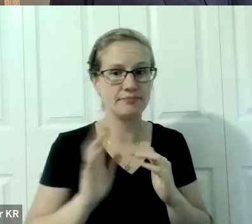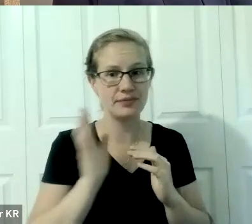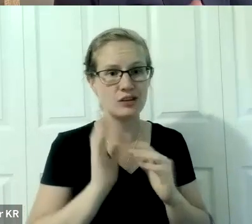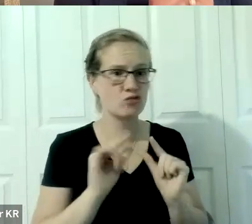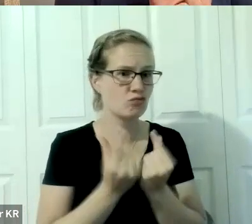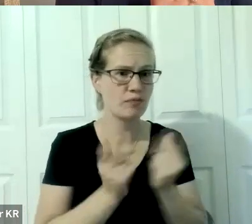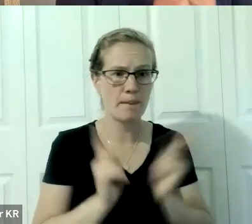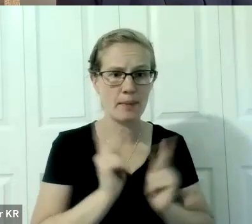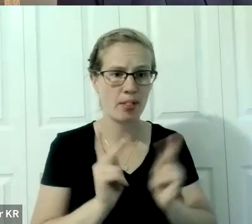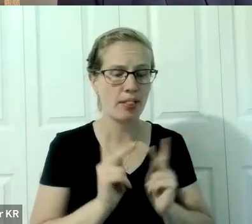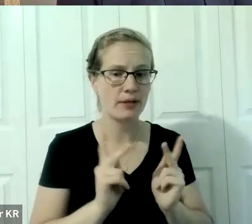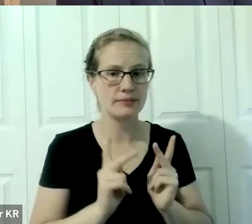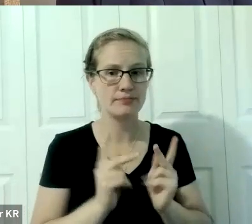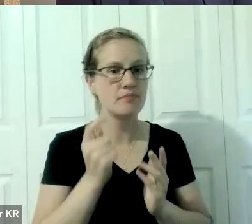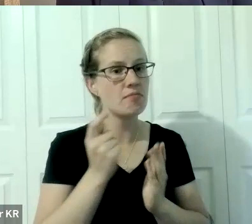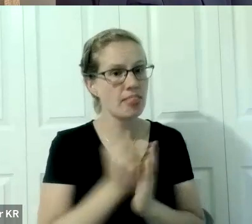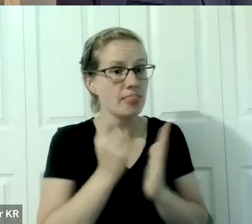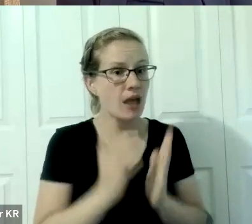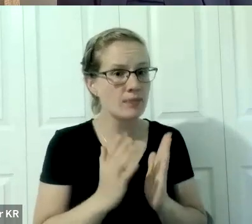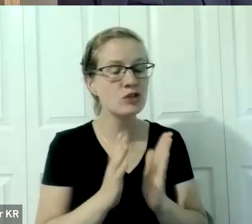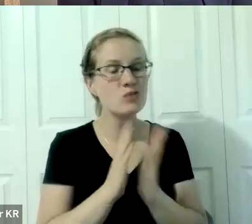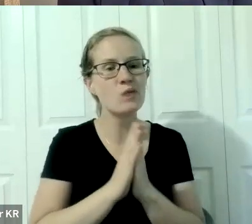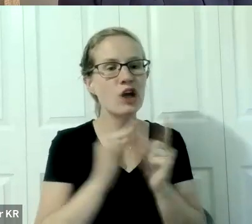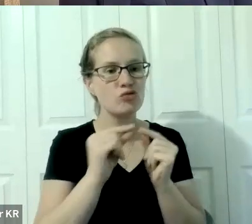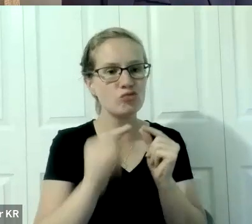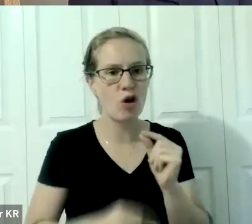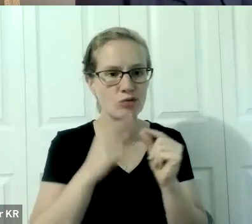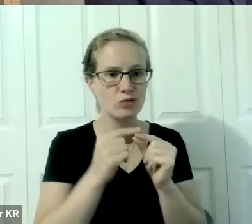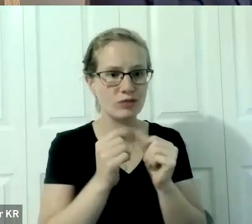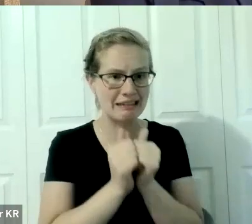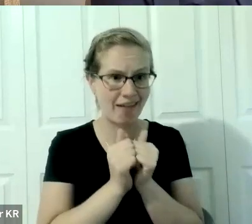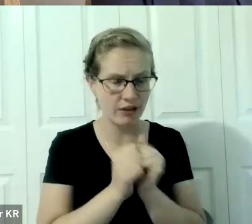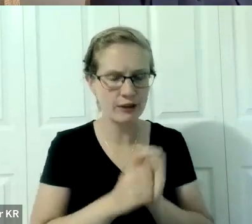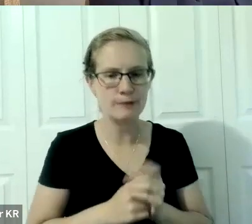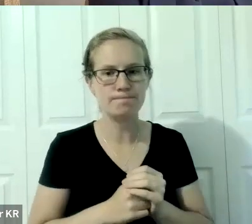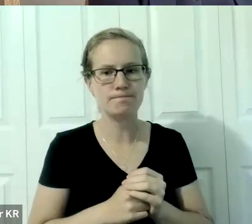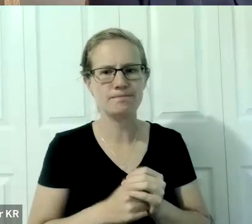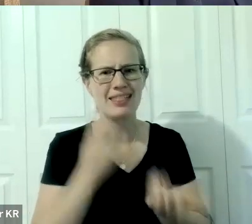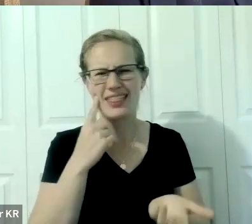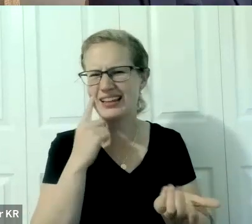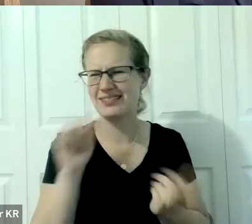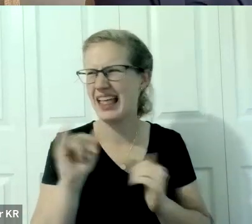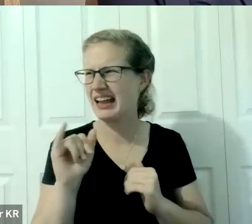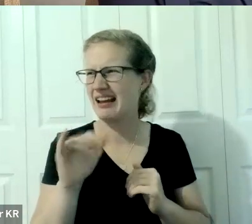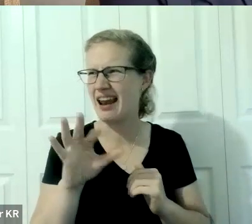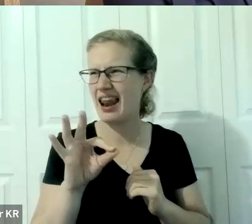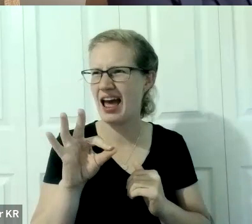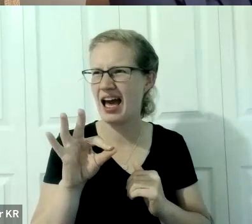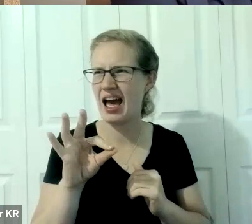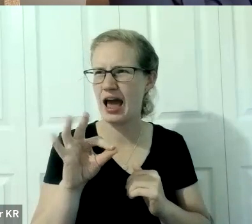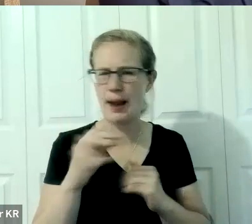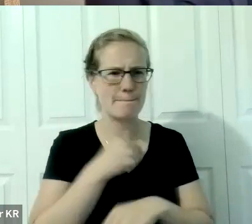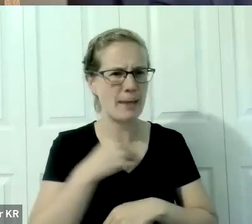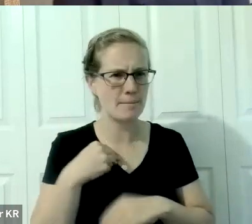group of people that were therapists praying the rosary together. And I think it was like 9 founding